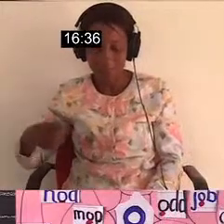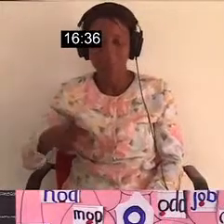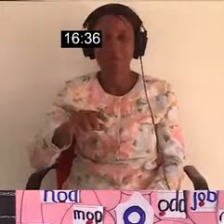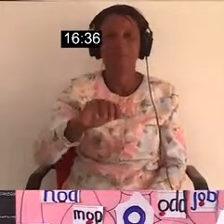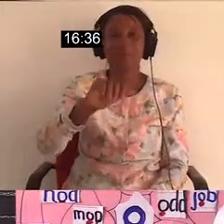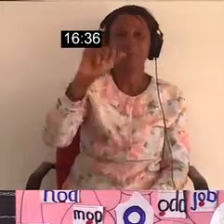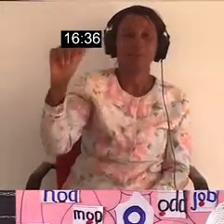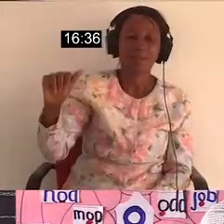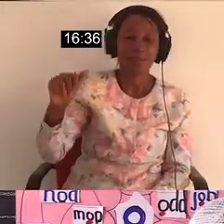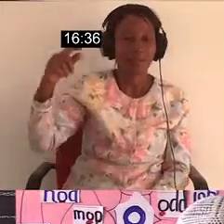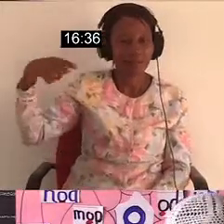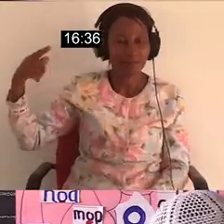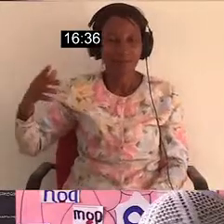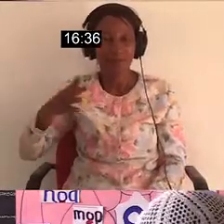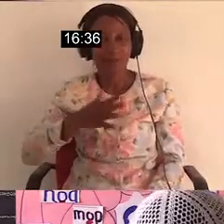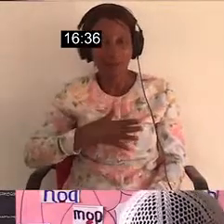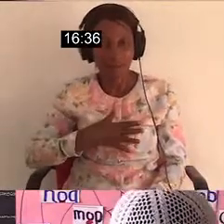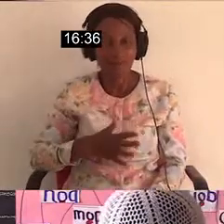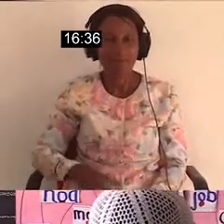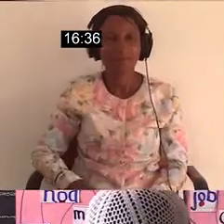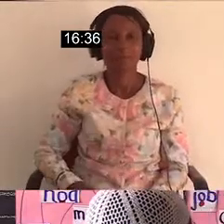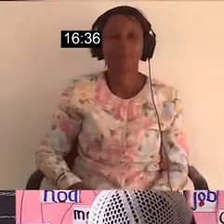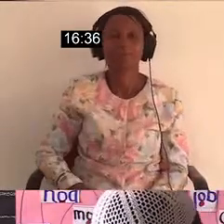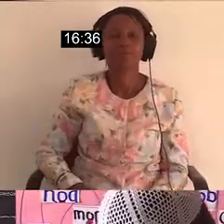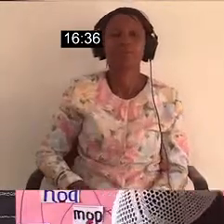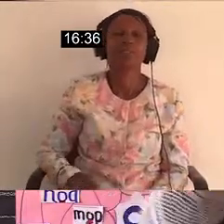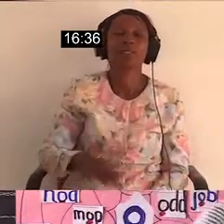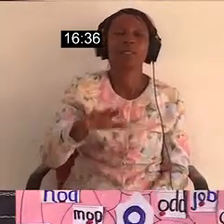And the sounds are